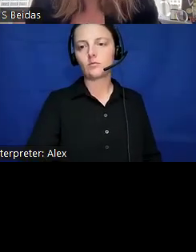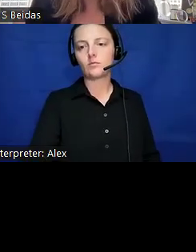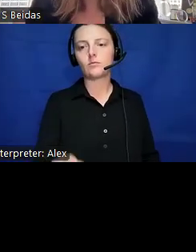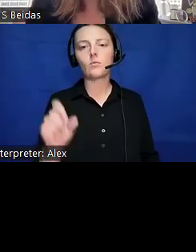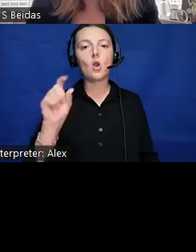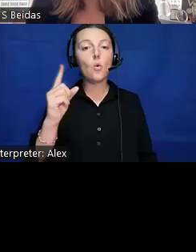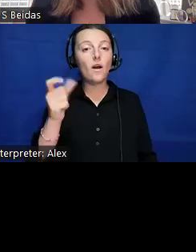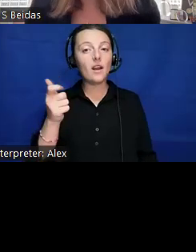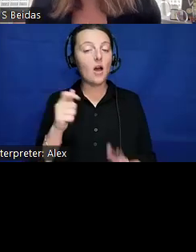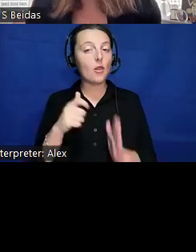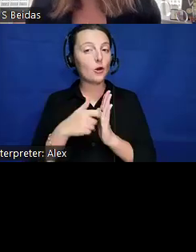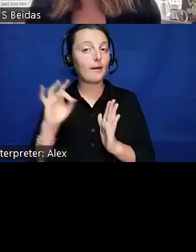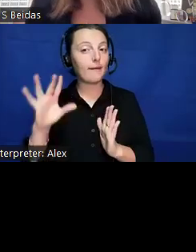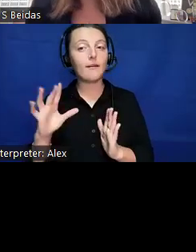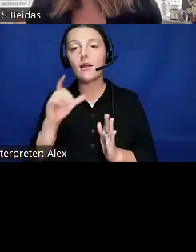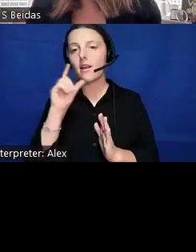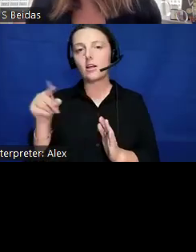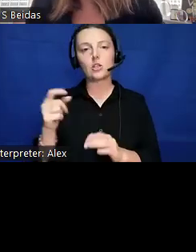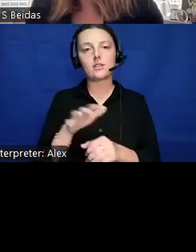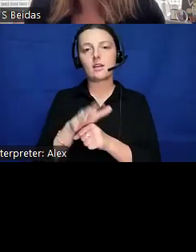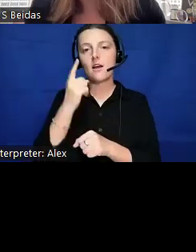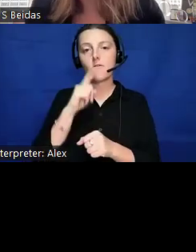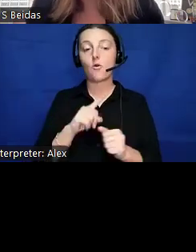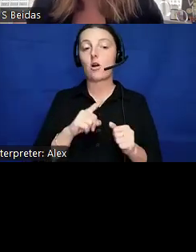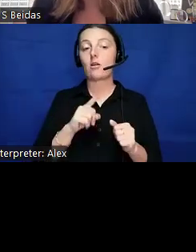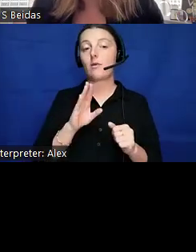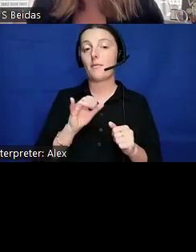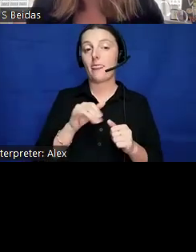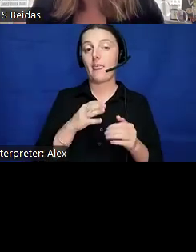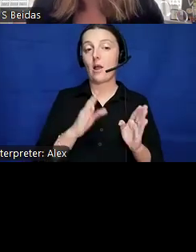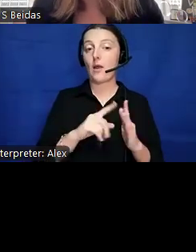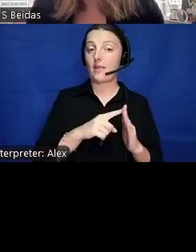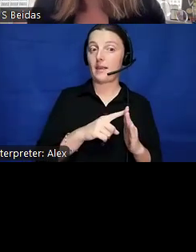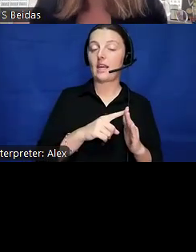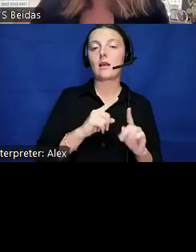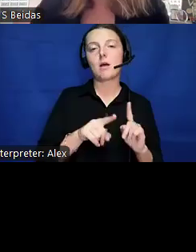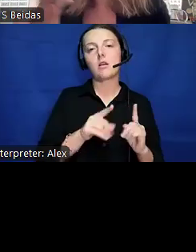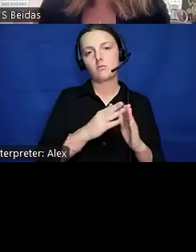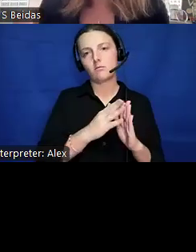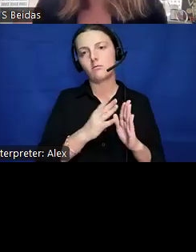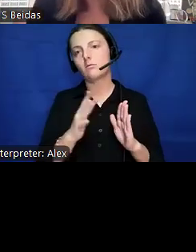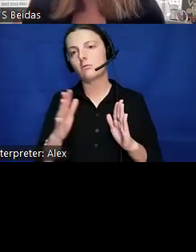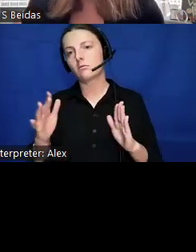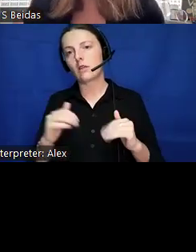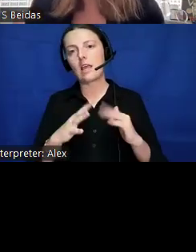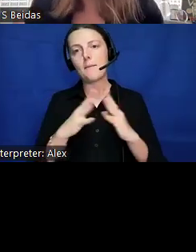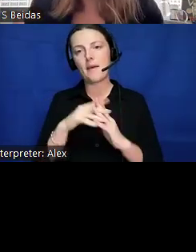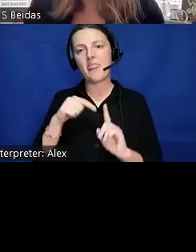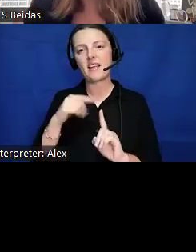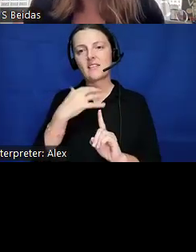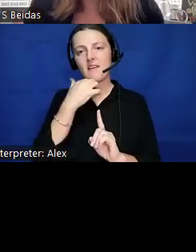key nugget from this is that it's not just enough to be that way at the beginning when we're starting the research, but we really want to think about embedding these